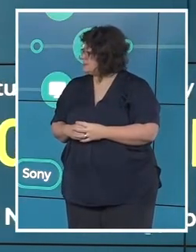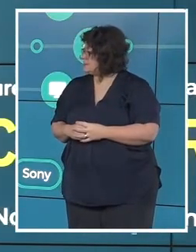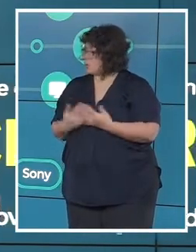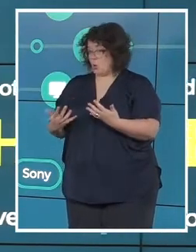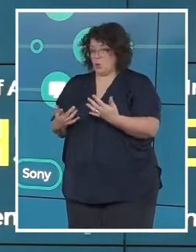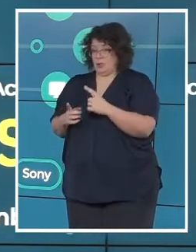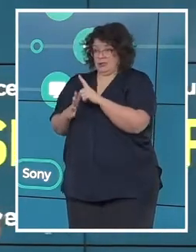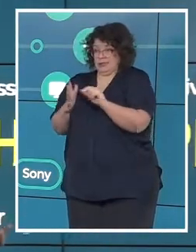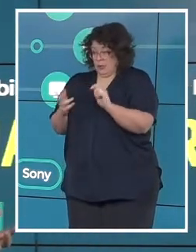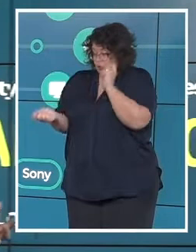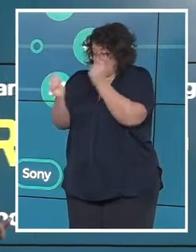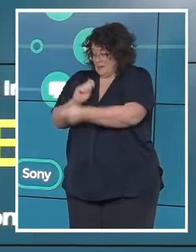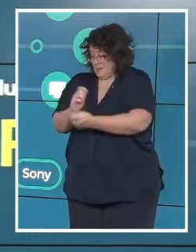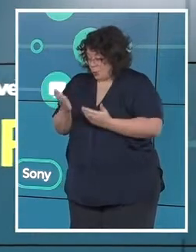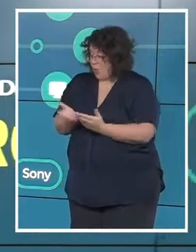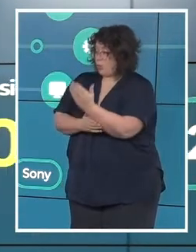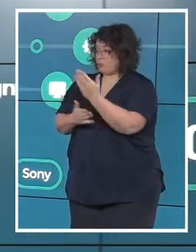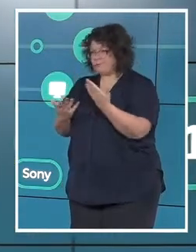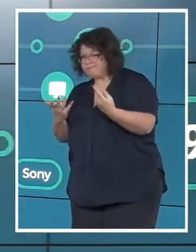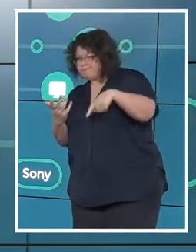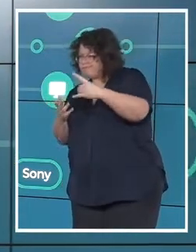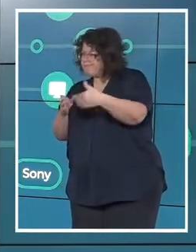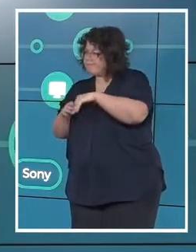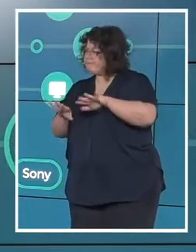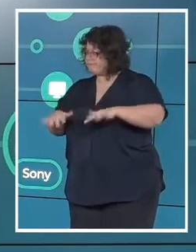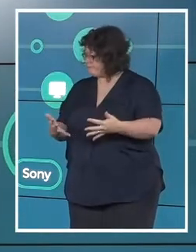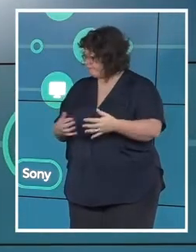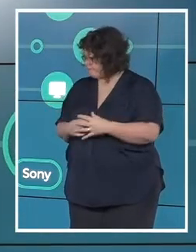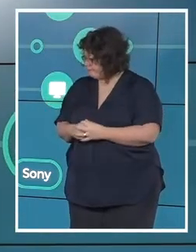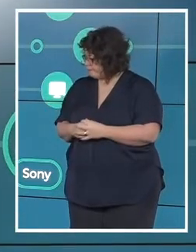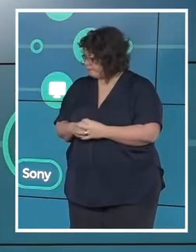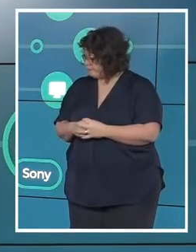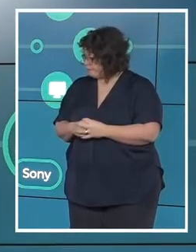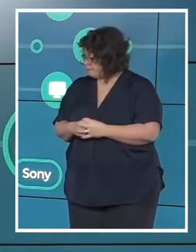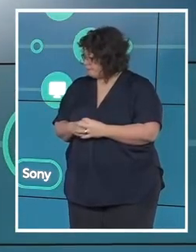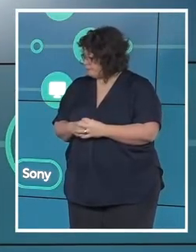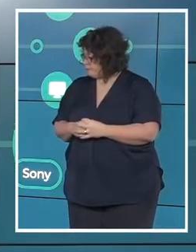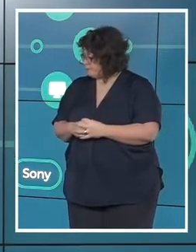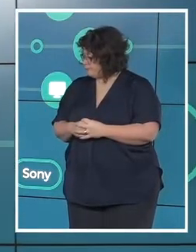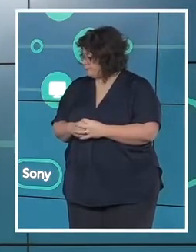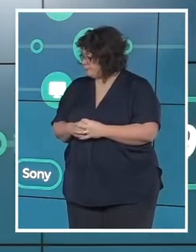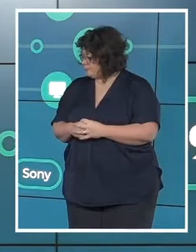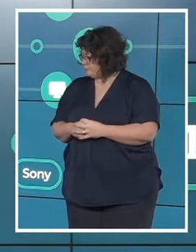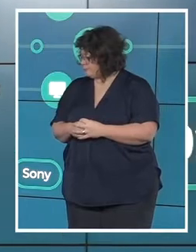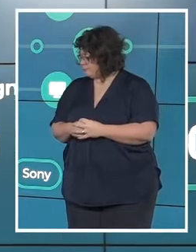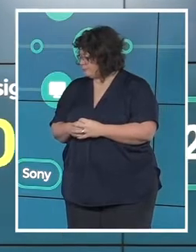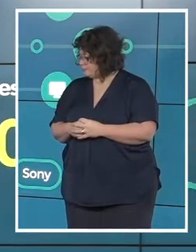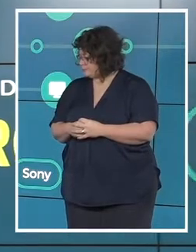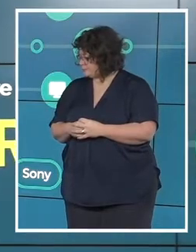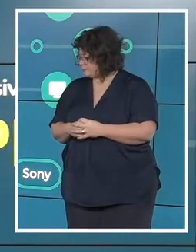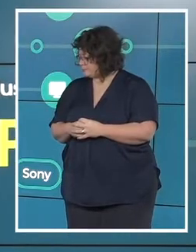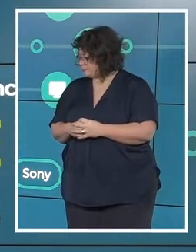All of this data is being generated by a growth in connected devices. 2020, there will